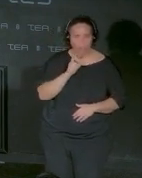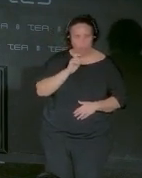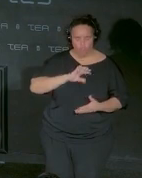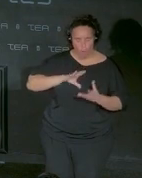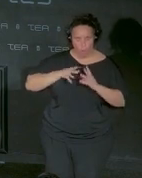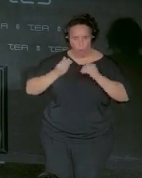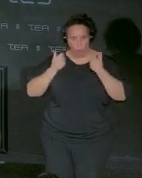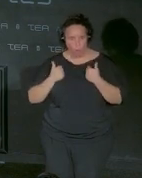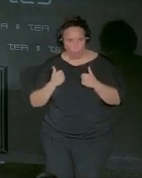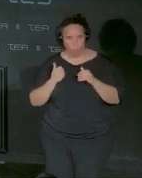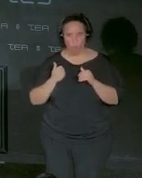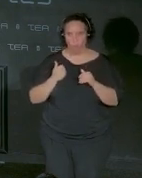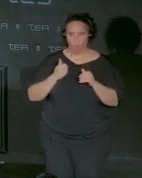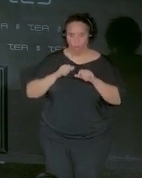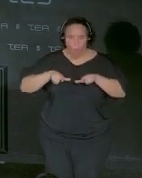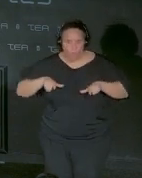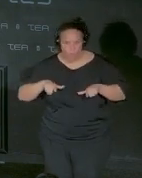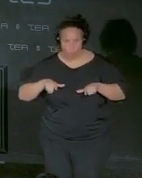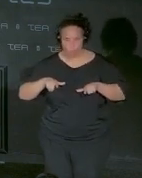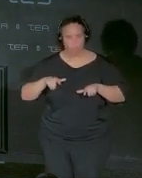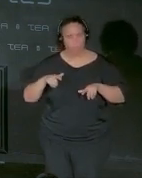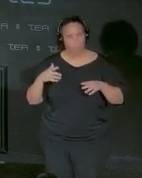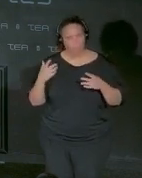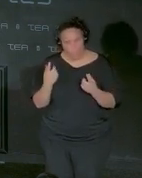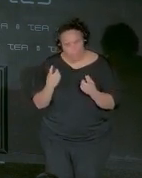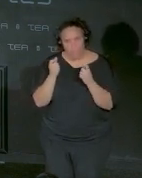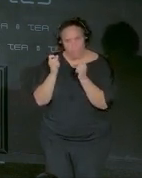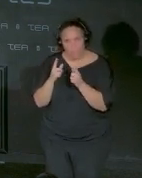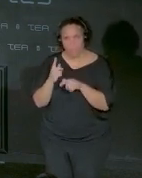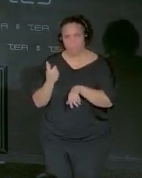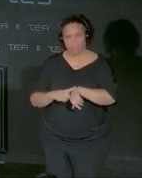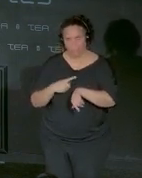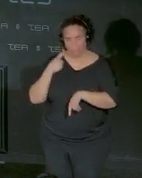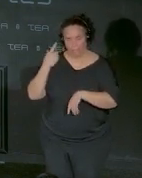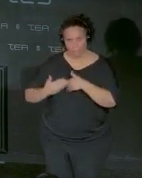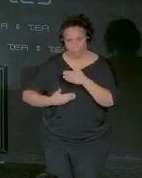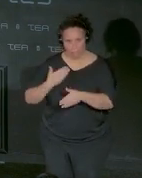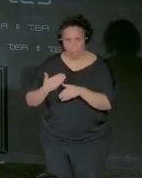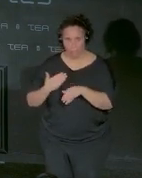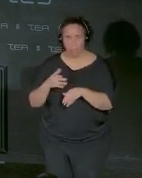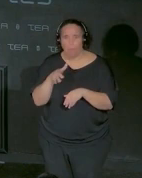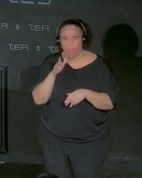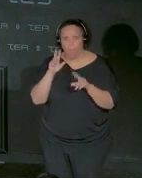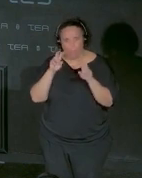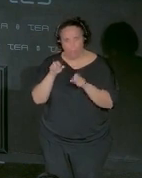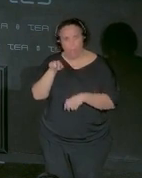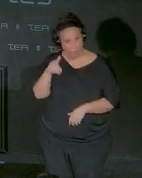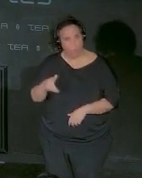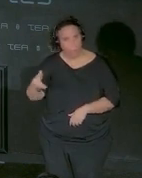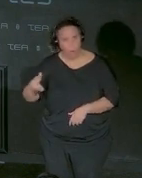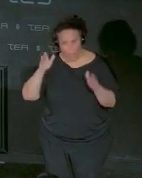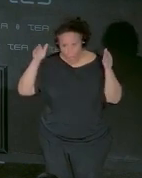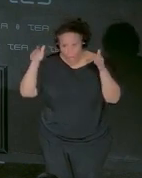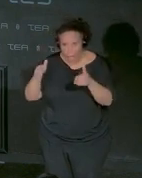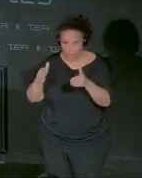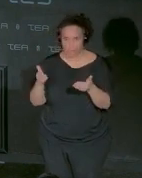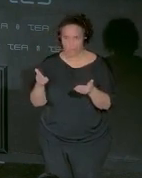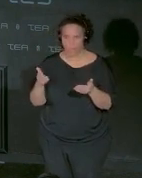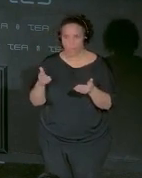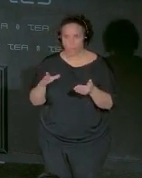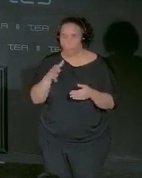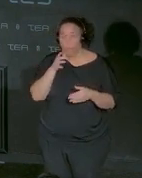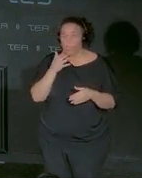Because I'm not just telling that as an example. They really need to put food on the table, and sometimes even that is difficult. So just